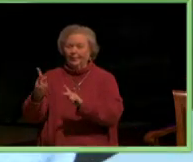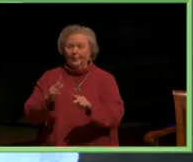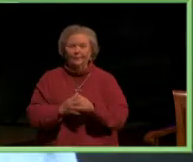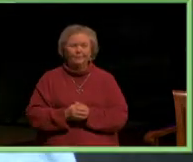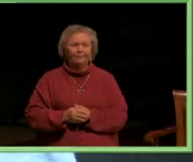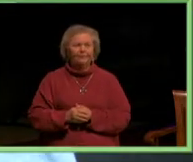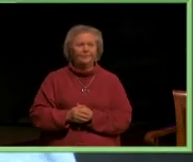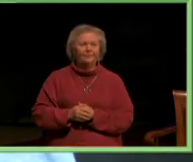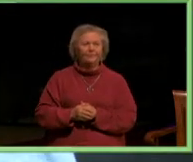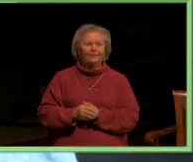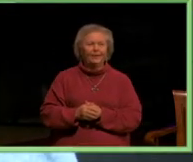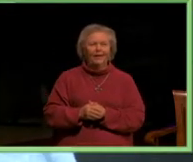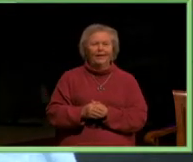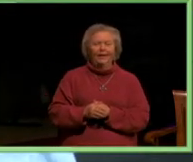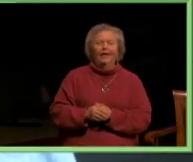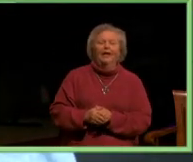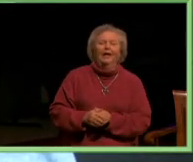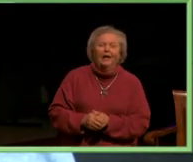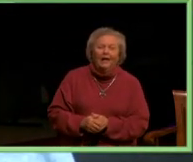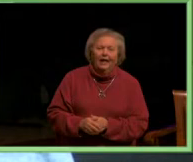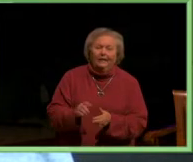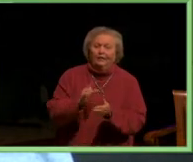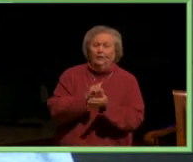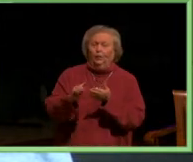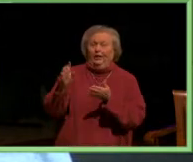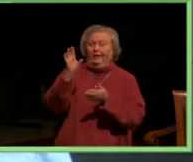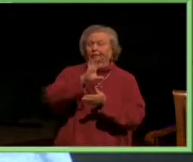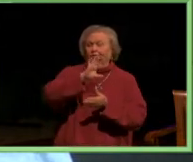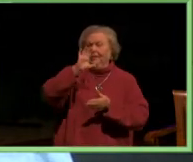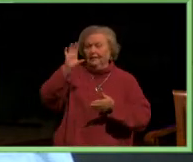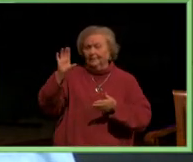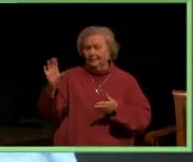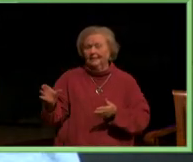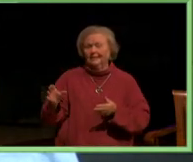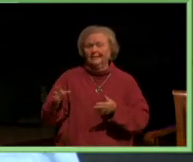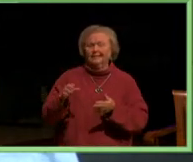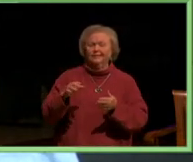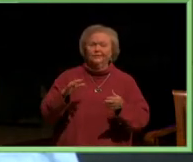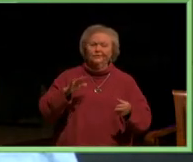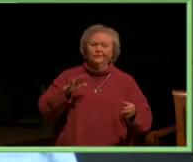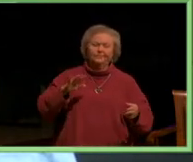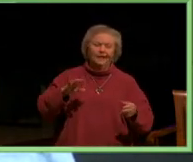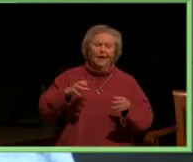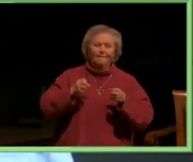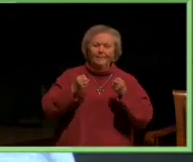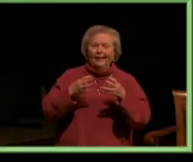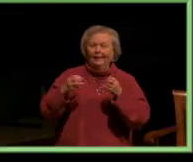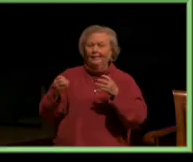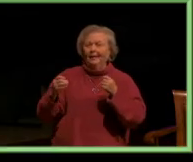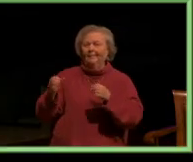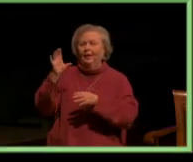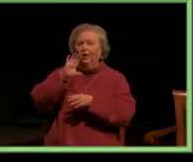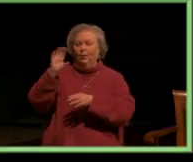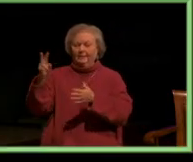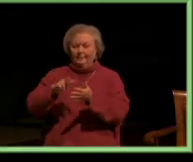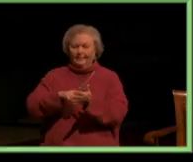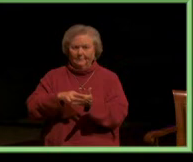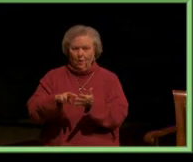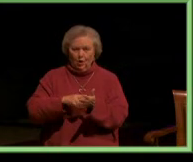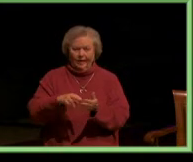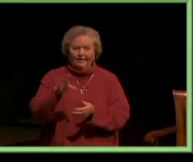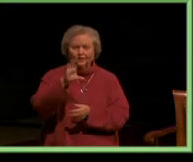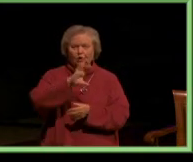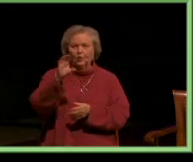The week leading up to Christmas is packed with life group and ministry Christmas parties. And then on Christmas Eve, we have two services